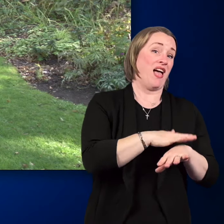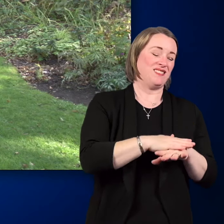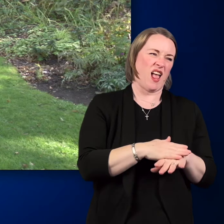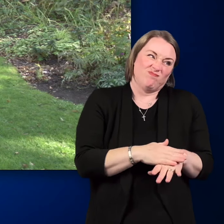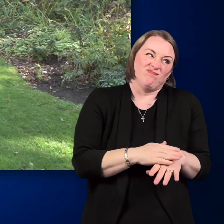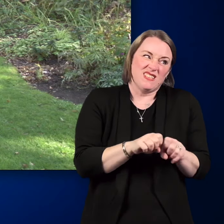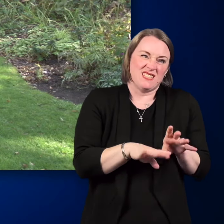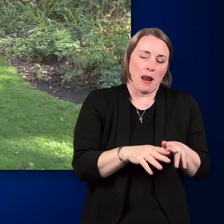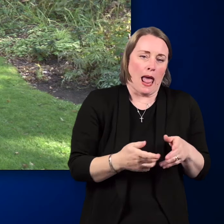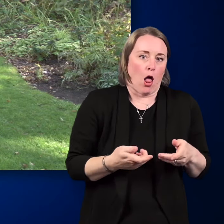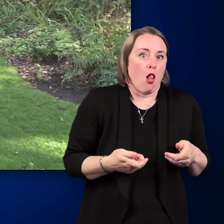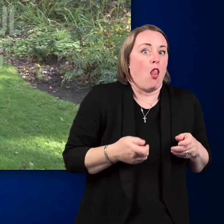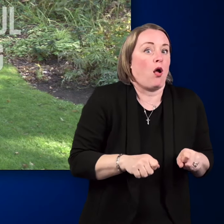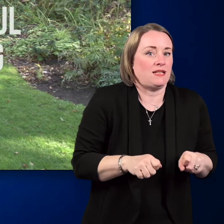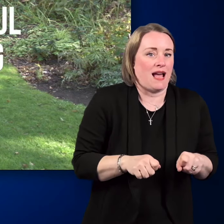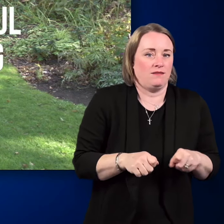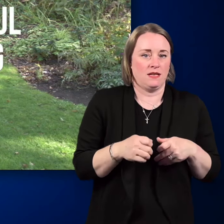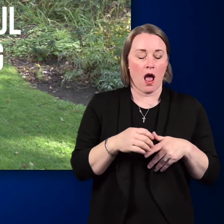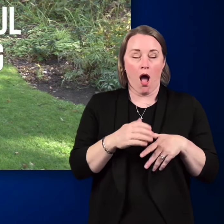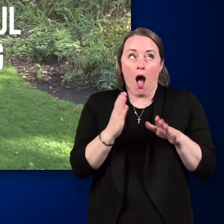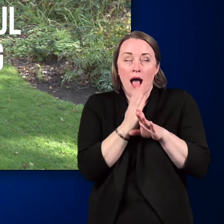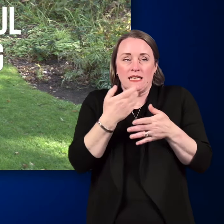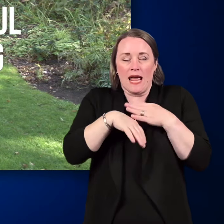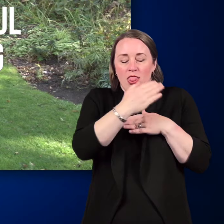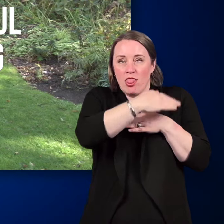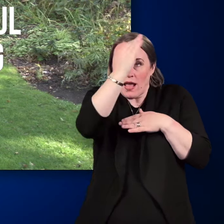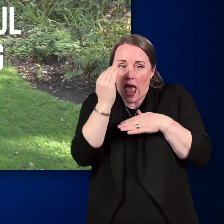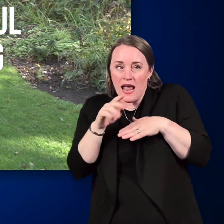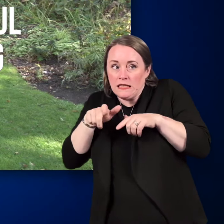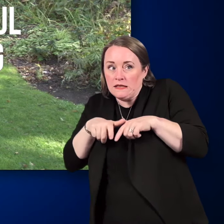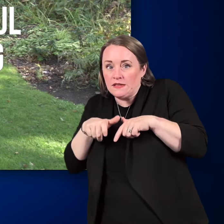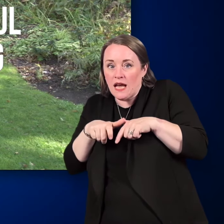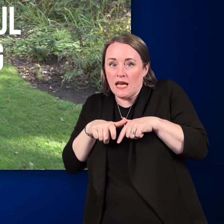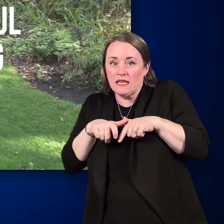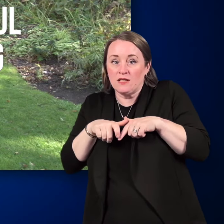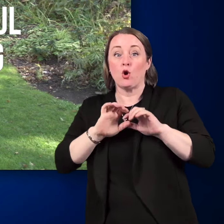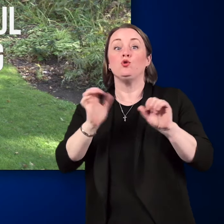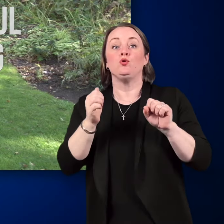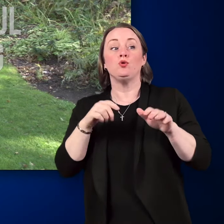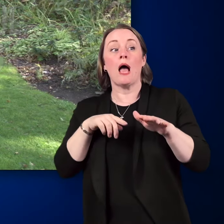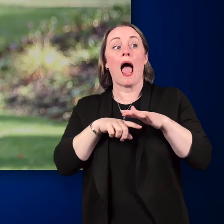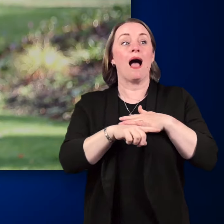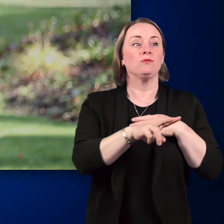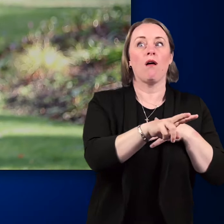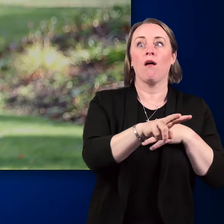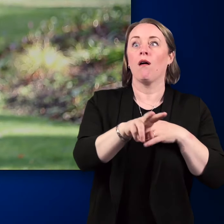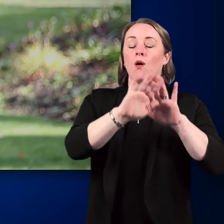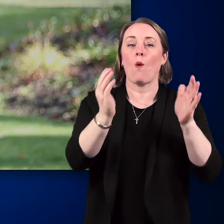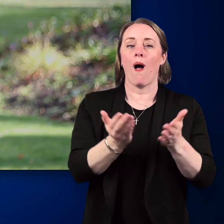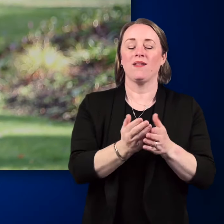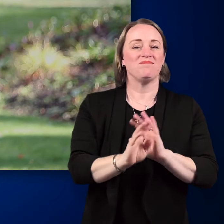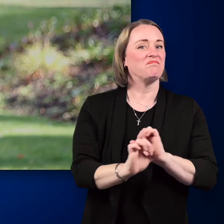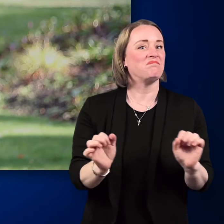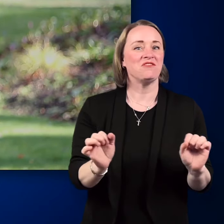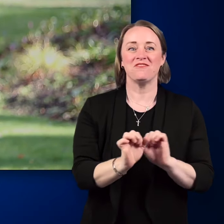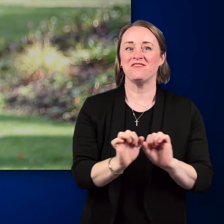of the cave into the beautiful, thriving world that God had for them. They were